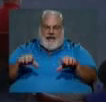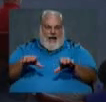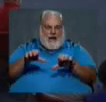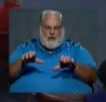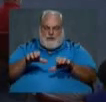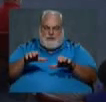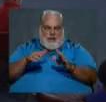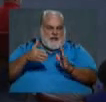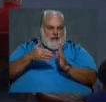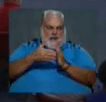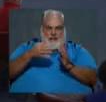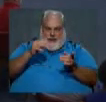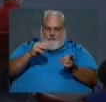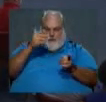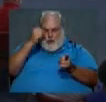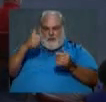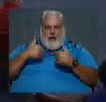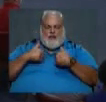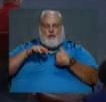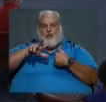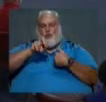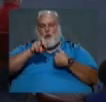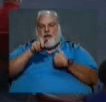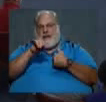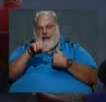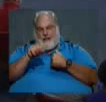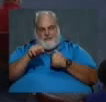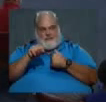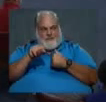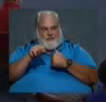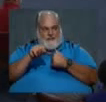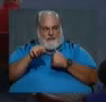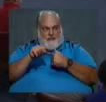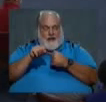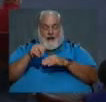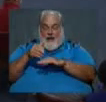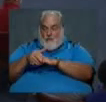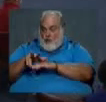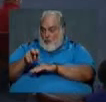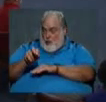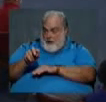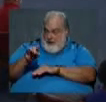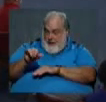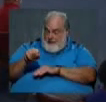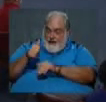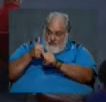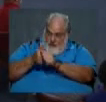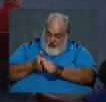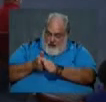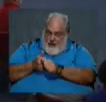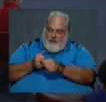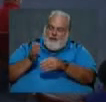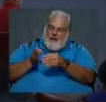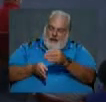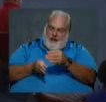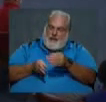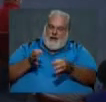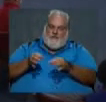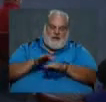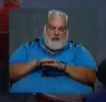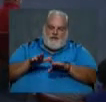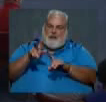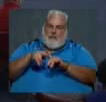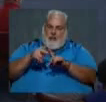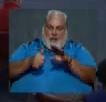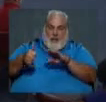enforcement action, because he does have that 30-day appeal period. And at the end of 30 days, he has to comply. If at the end of 30 days